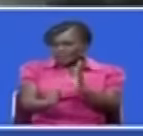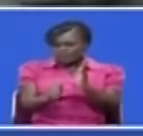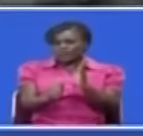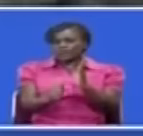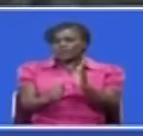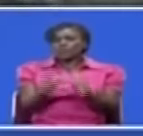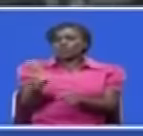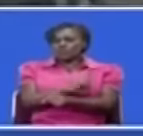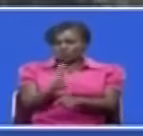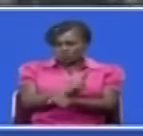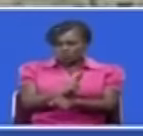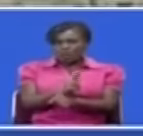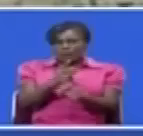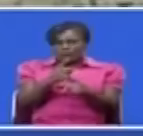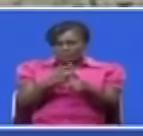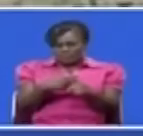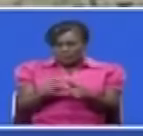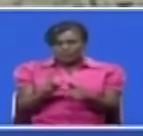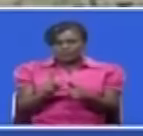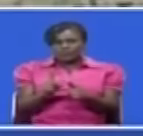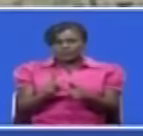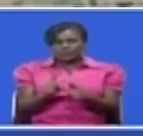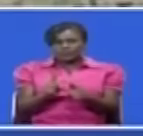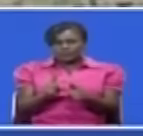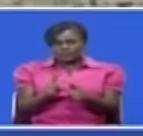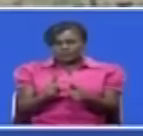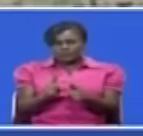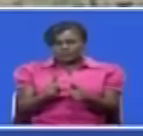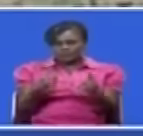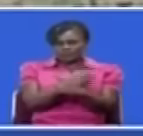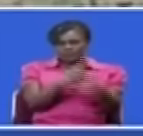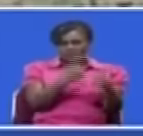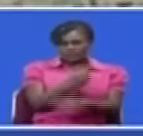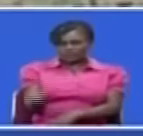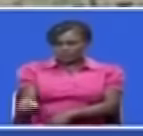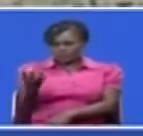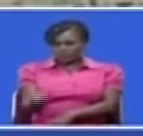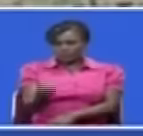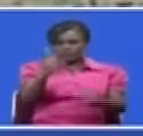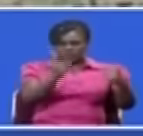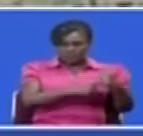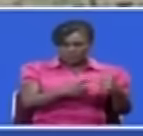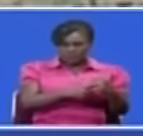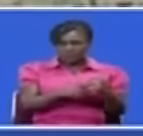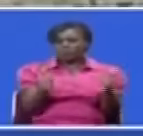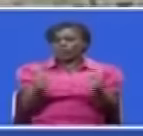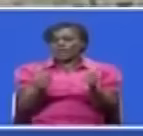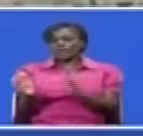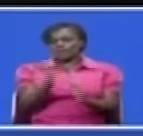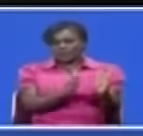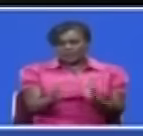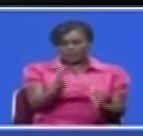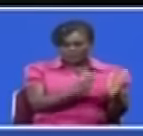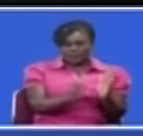it's unfortunate, but we have to speak about this. The level of skill that was applied in those six separate attacks speaks to planning, speaks to an efficiency, and speaks to a